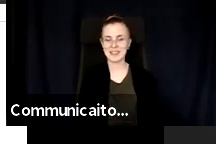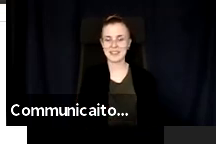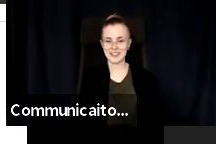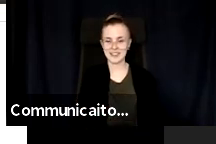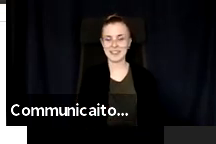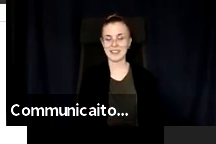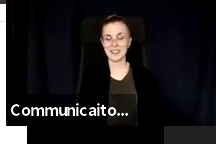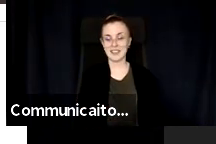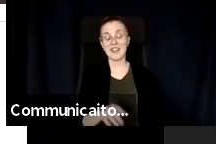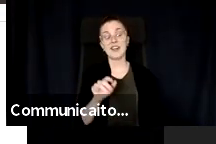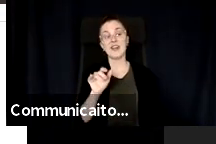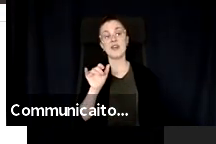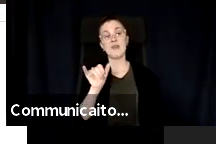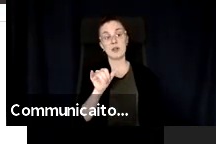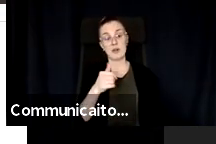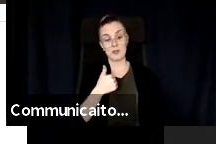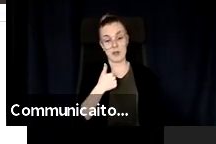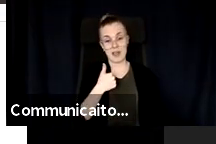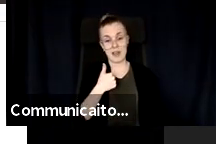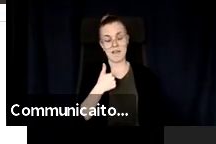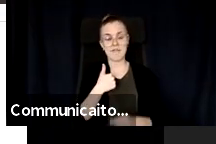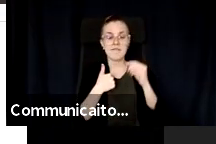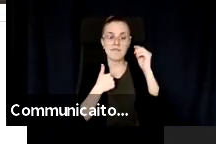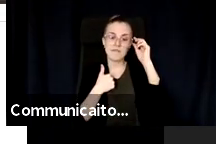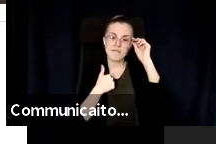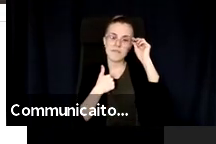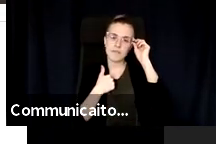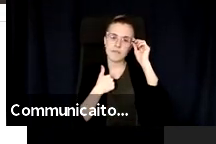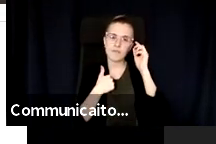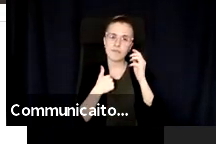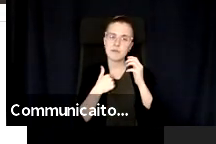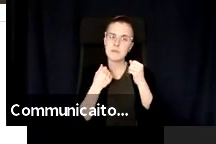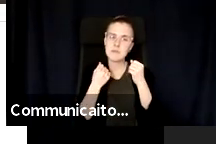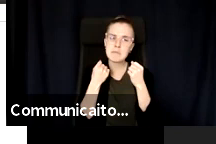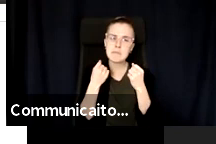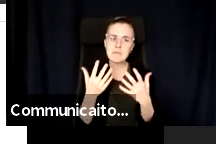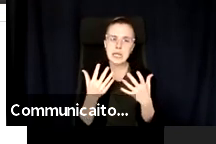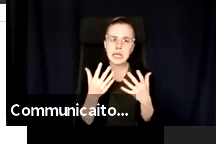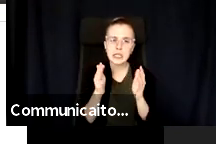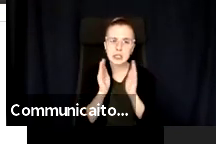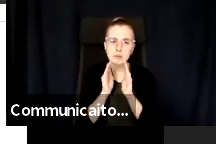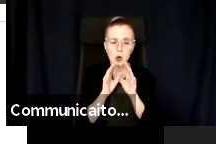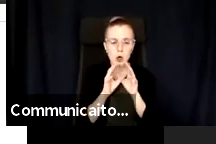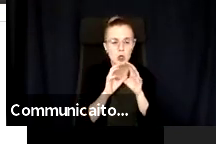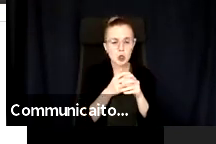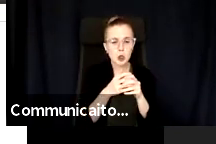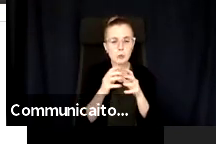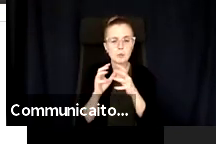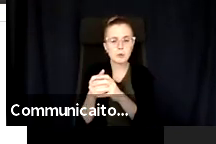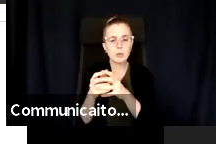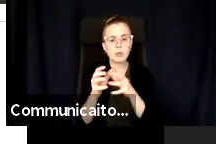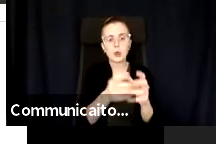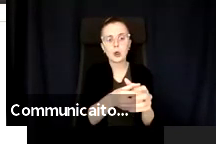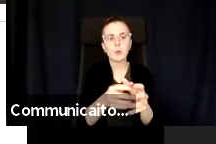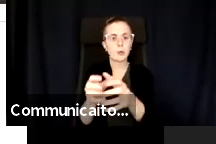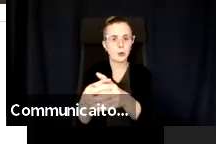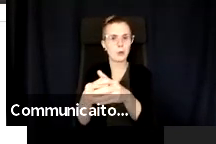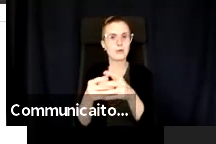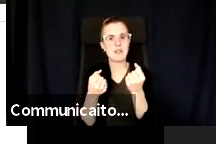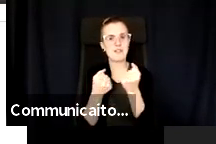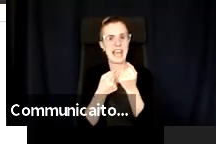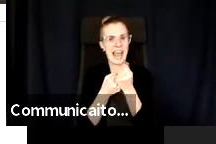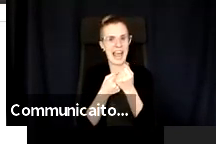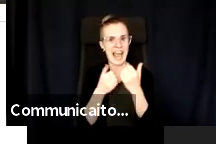So we also have a lot of little groups of advocates in Plano.